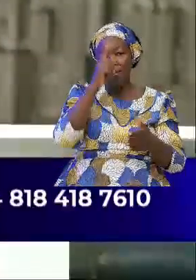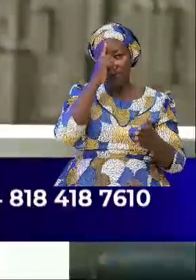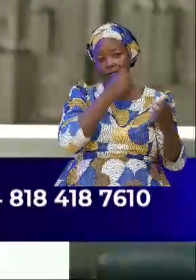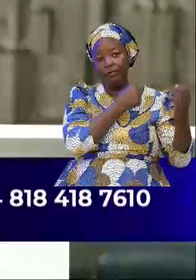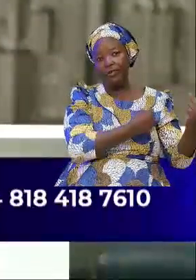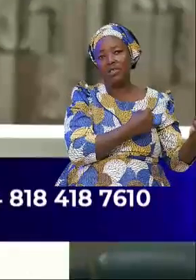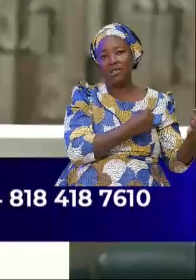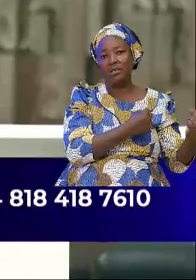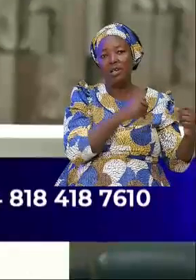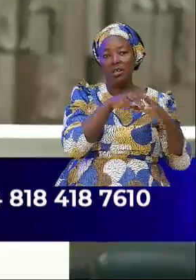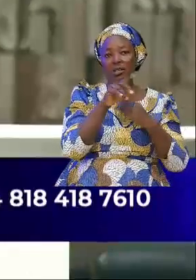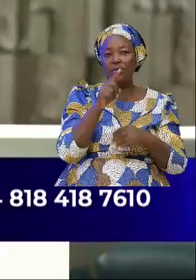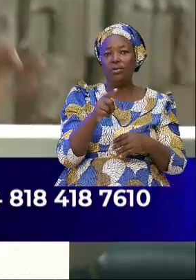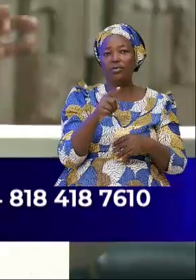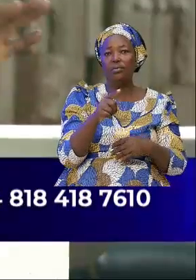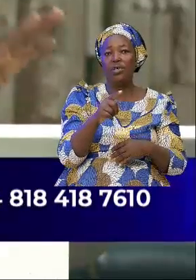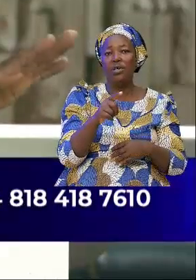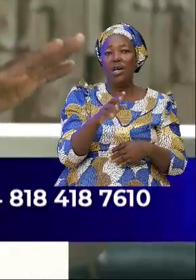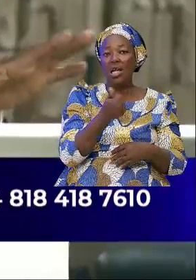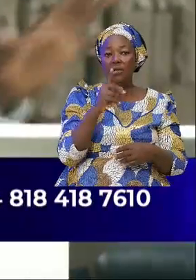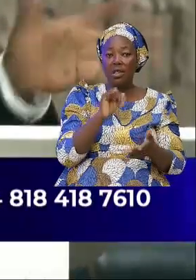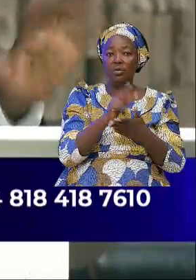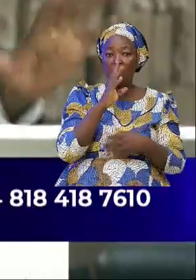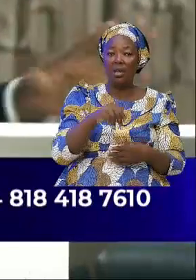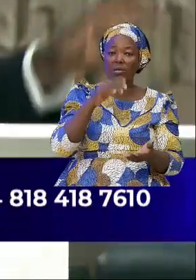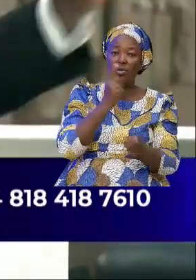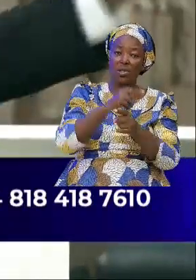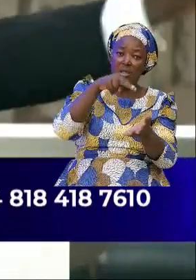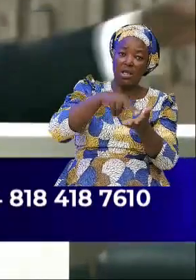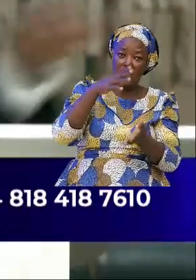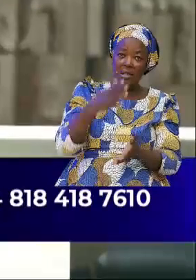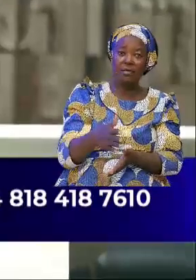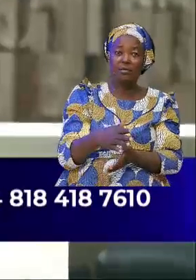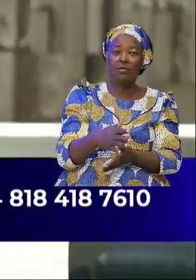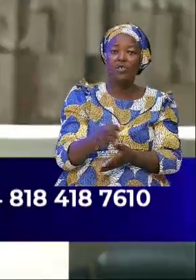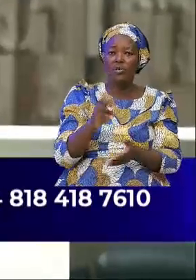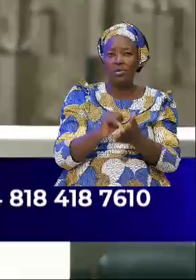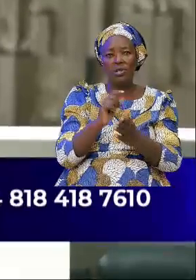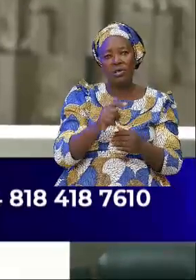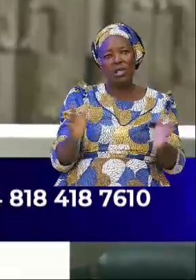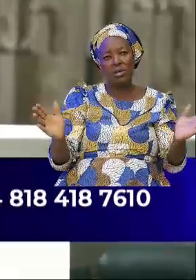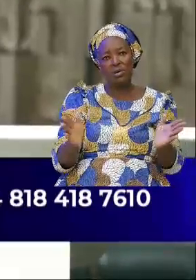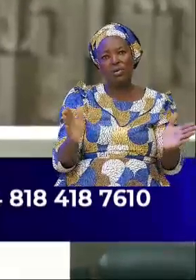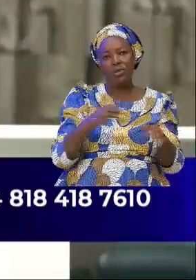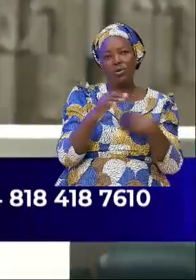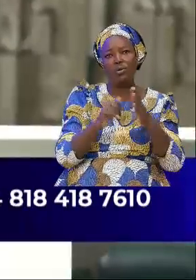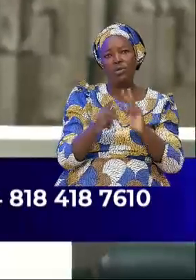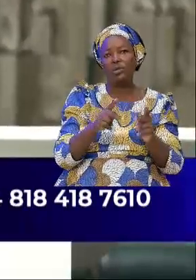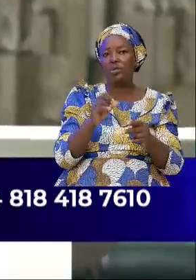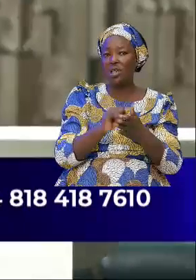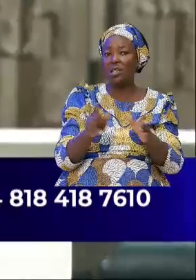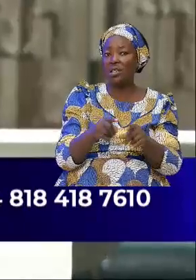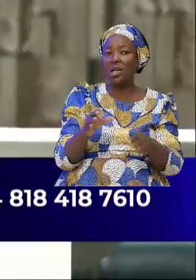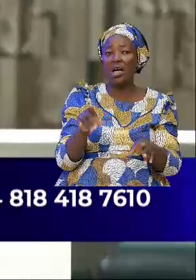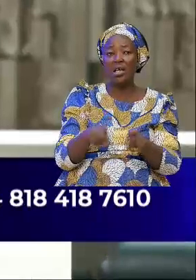true? Please, once you finish your counseling, don't come back. Stay there so that you can encourage the people. As